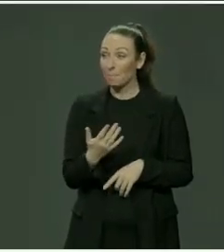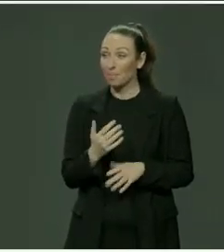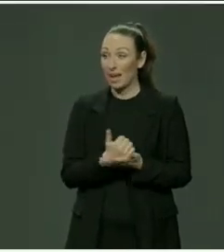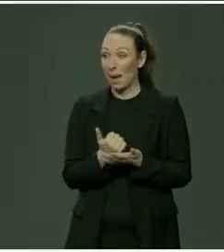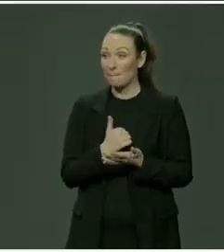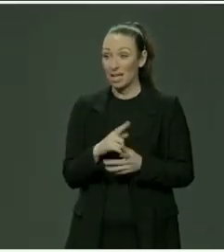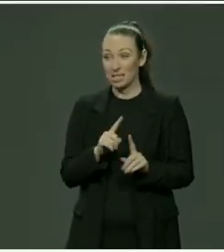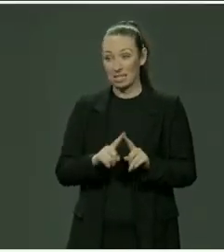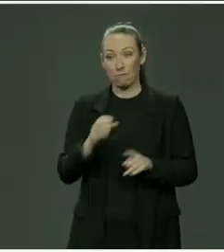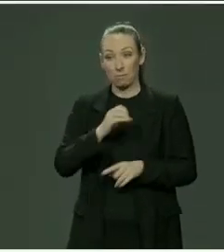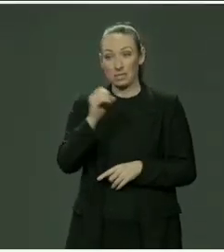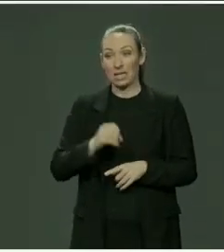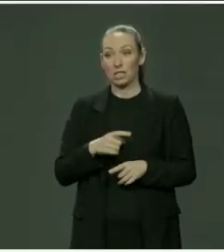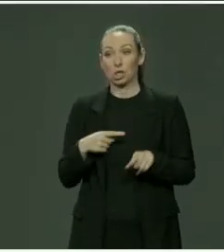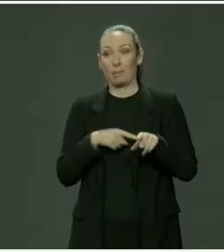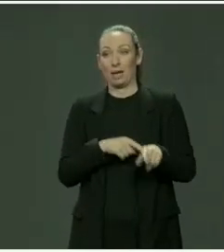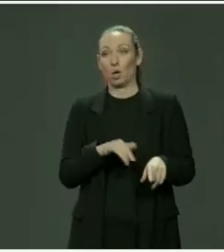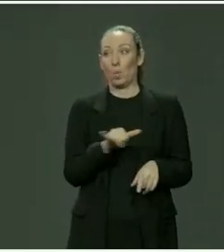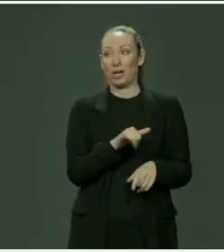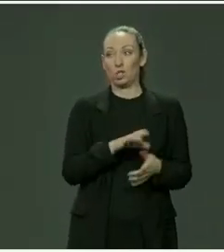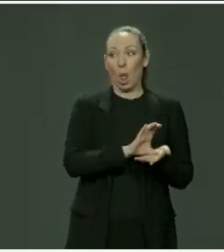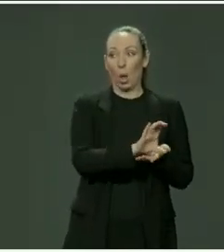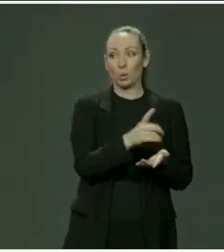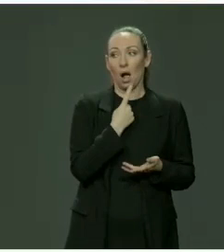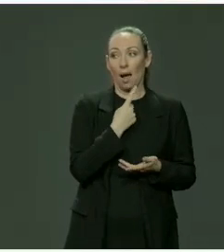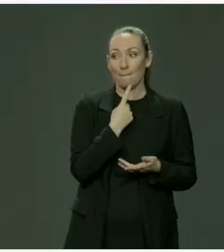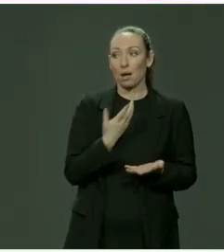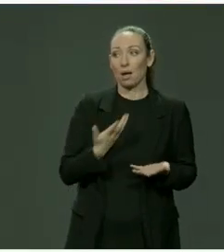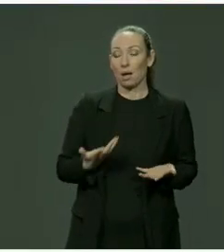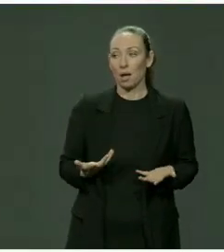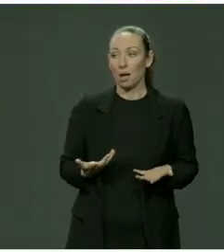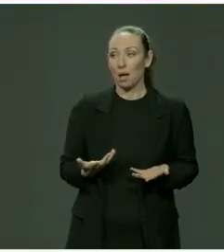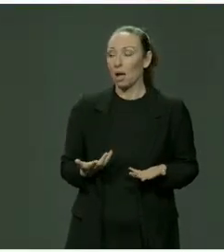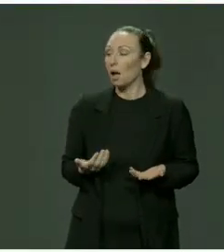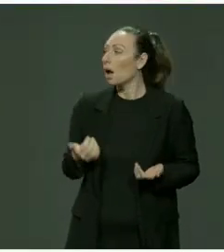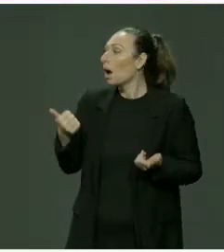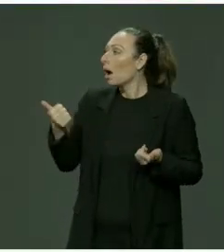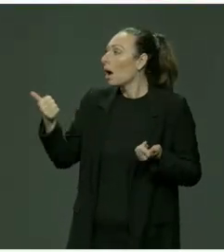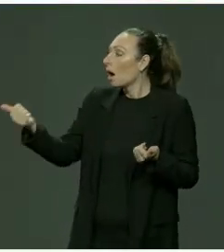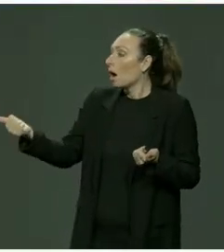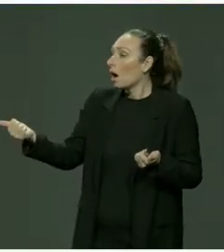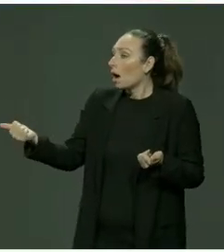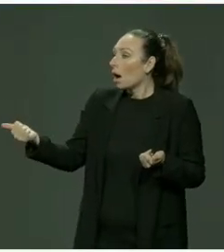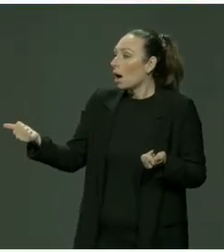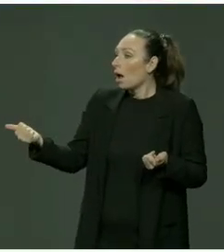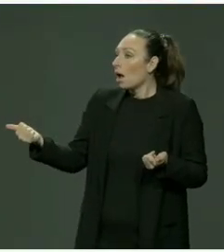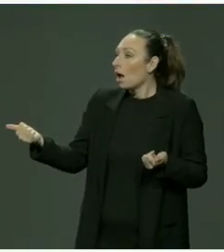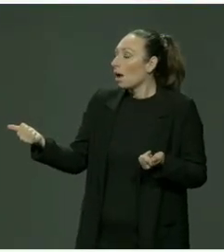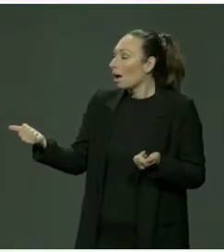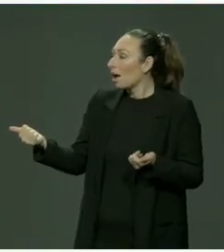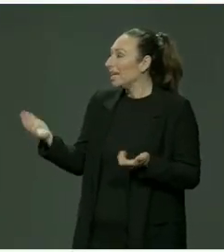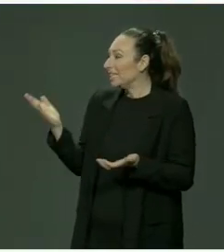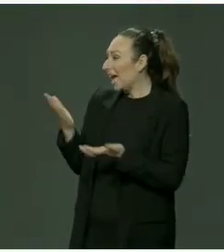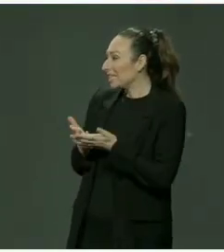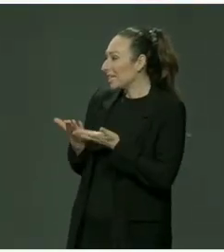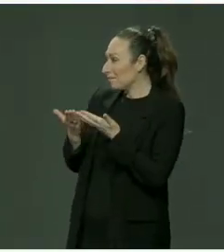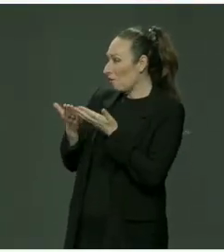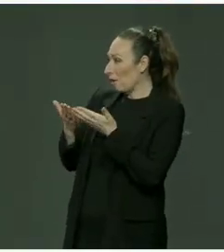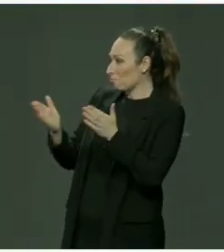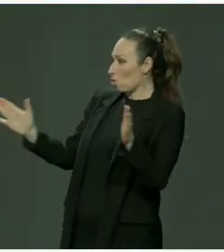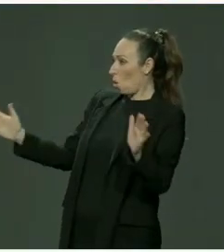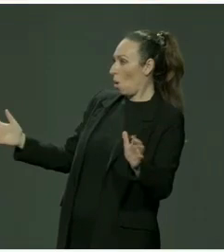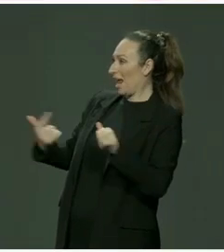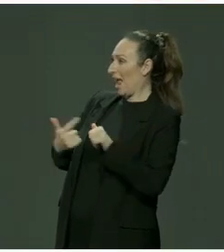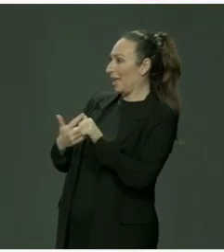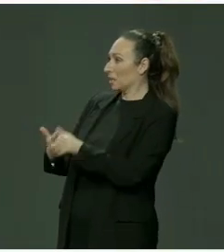percentage depending on which loan balance we're talking about. Yeah, that's quite broad across the board, and I